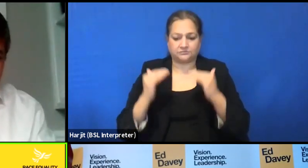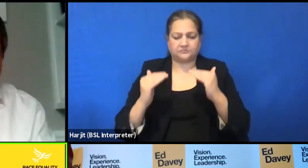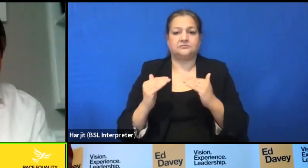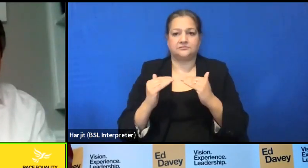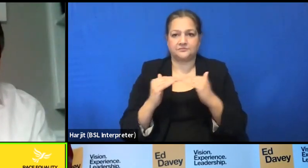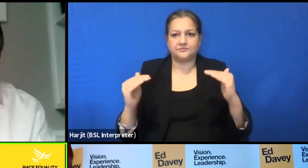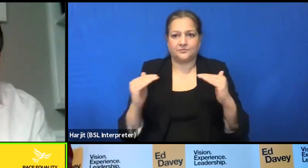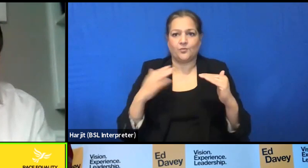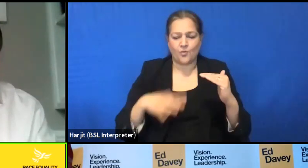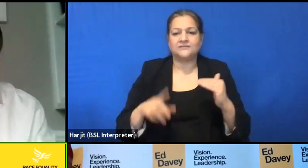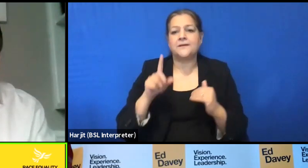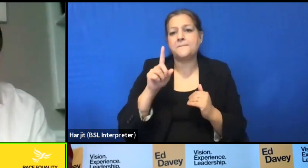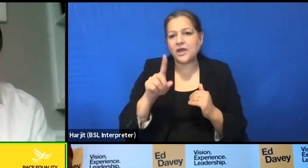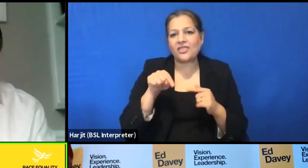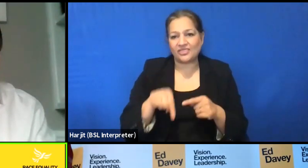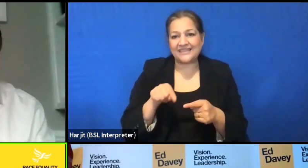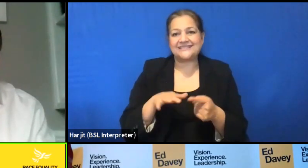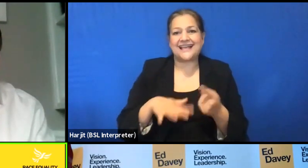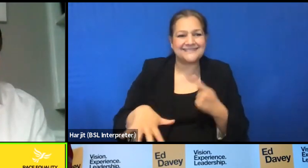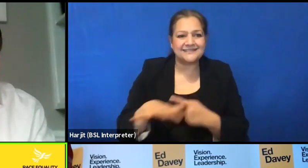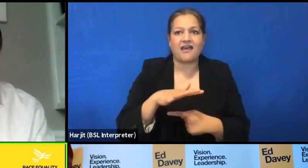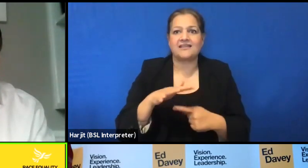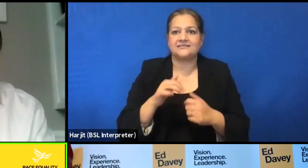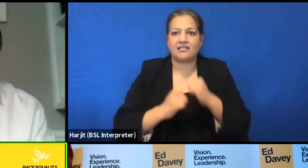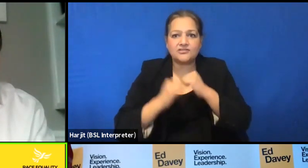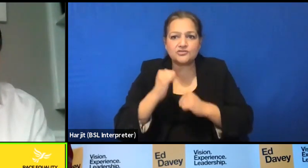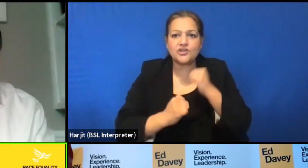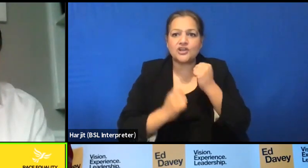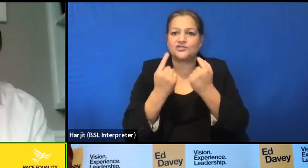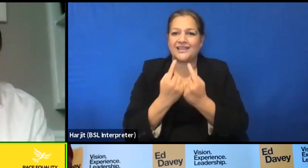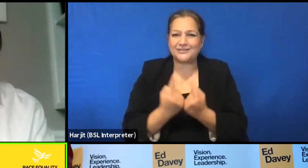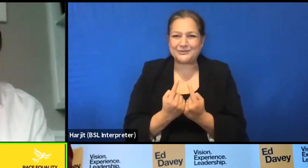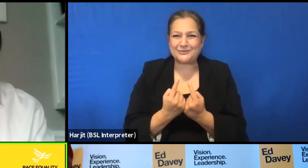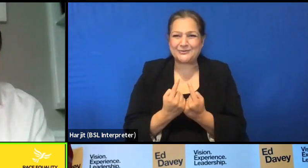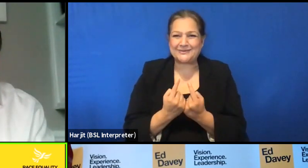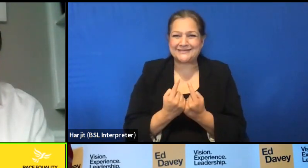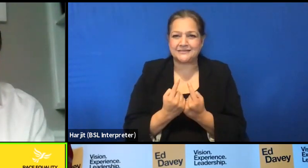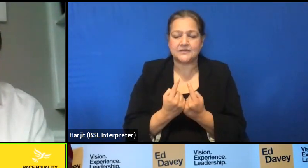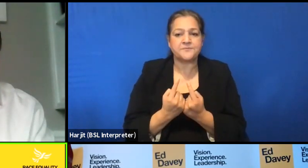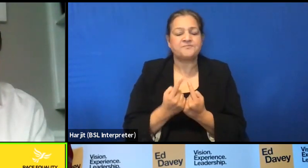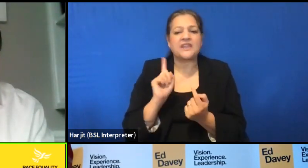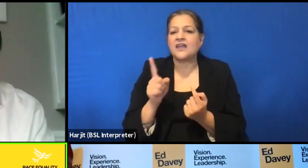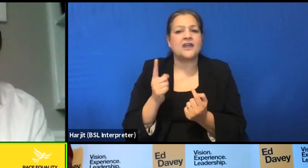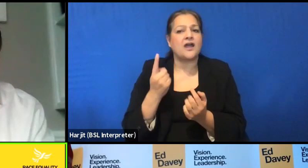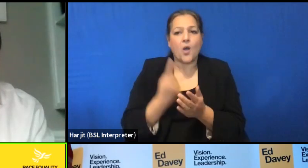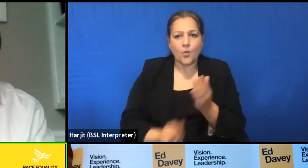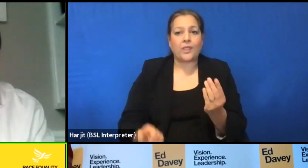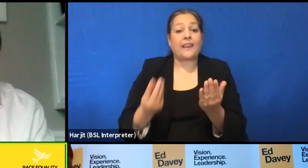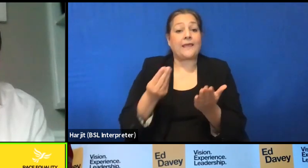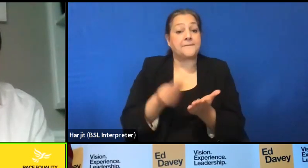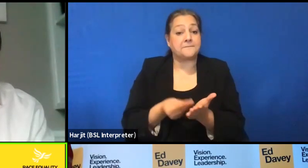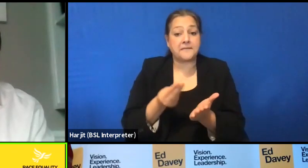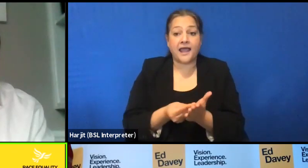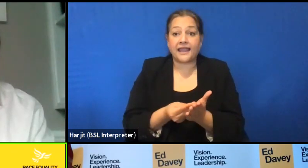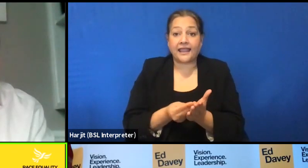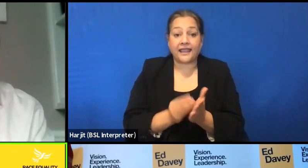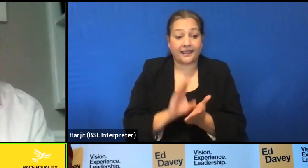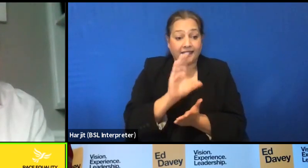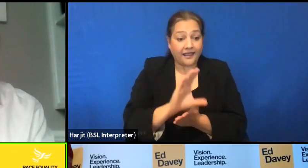a societal issue. These are structural issues, and I'm not sure that just money is going to solve this problem.